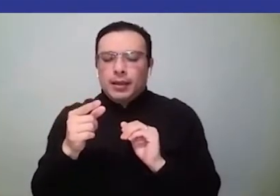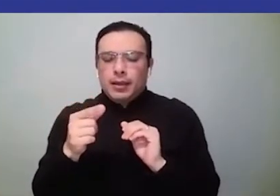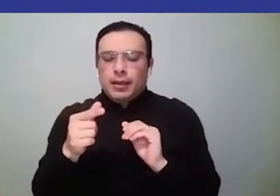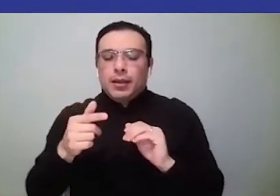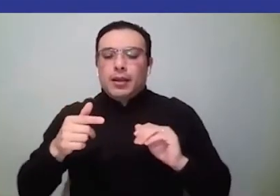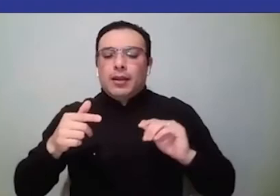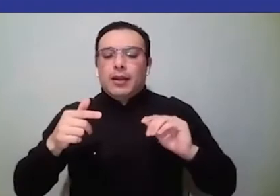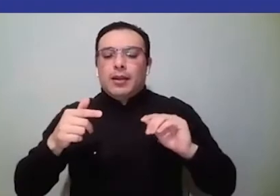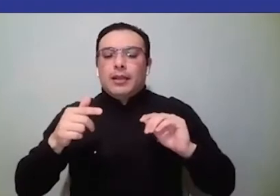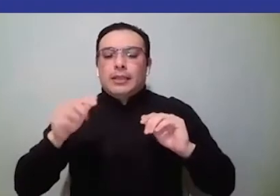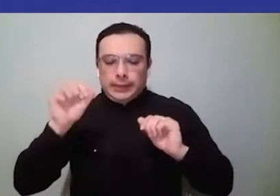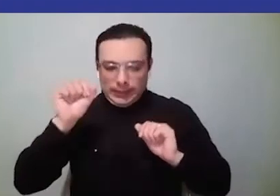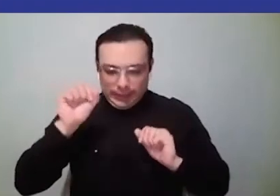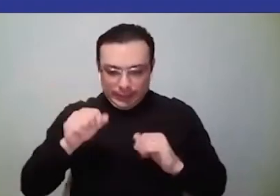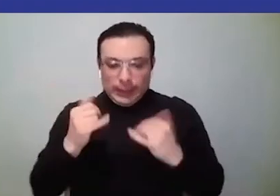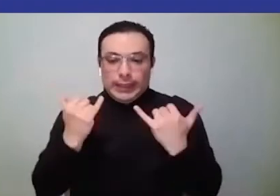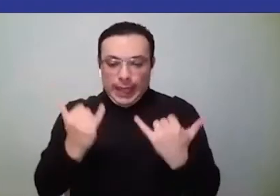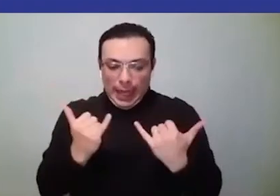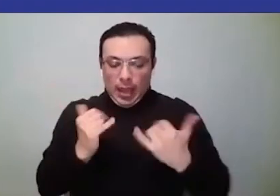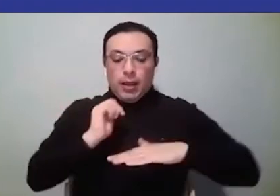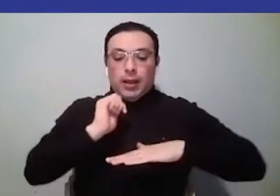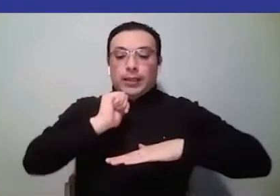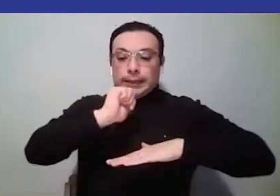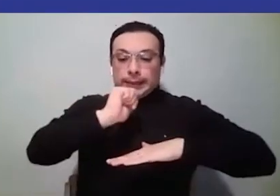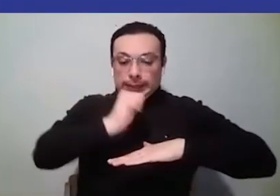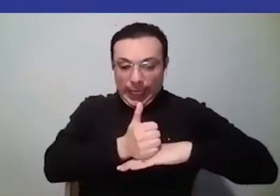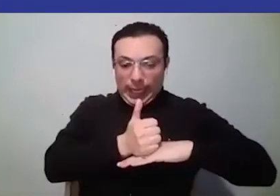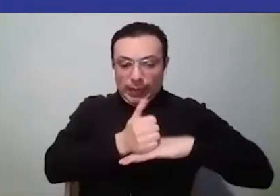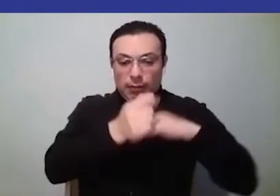create now and archive now, that it can, that